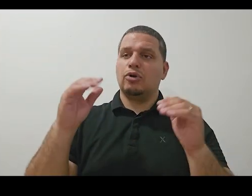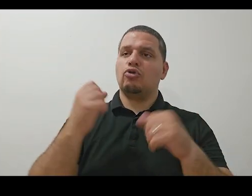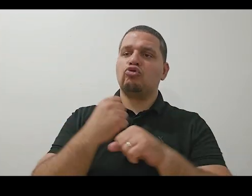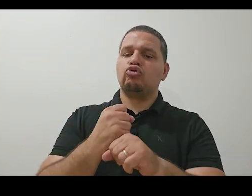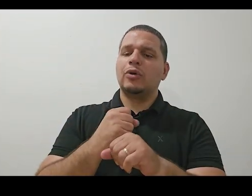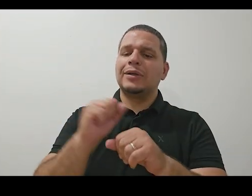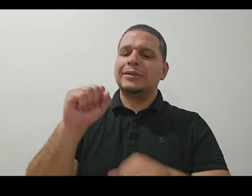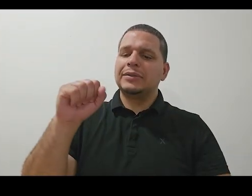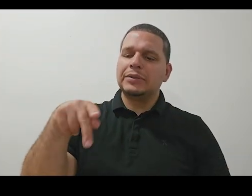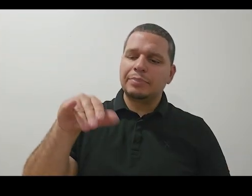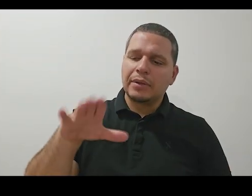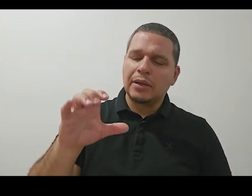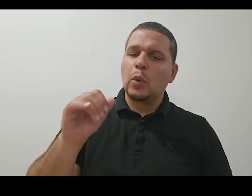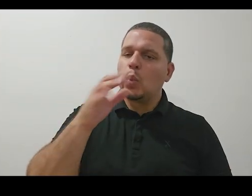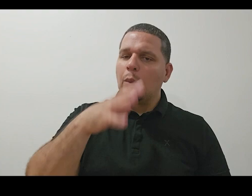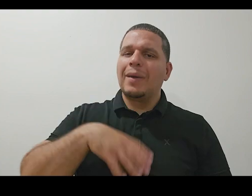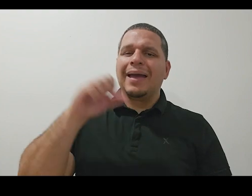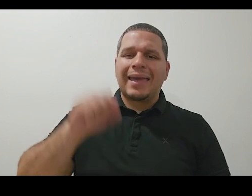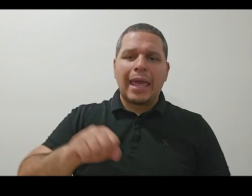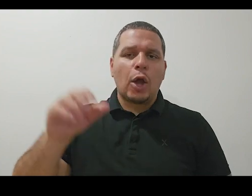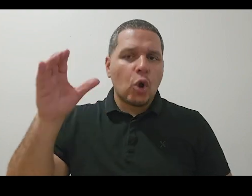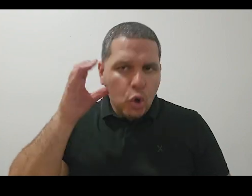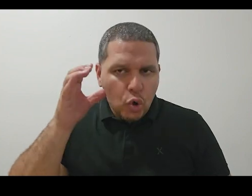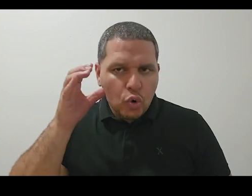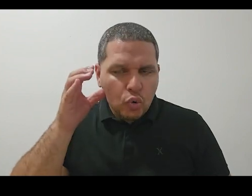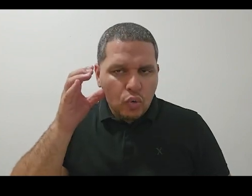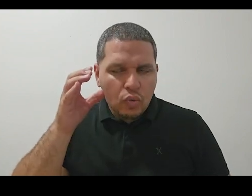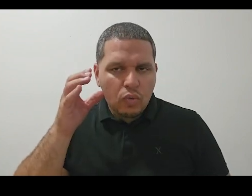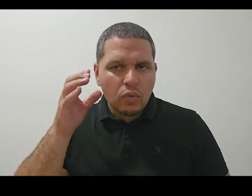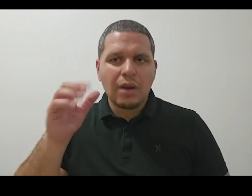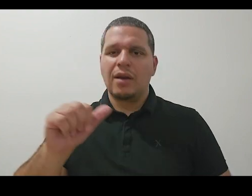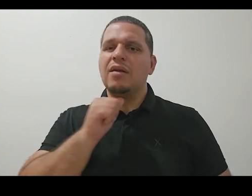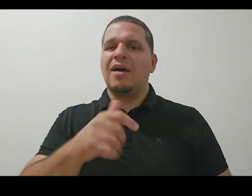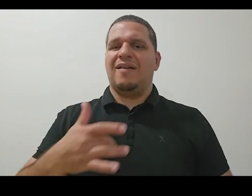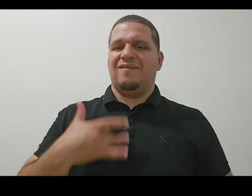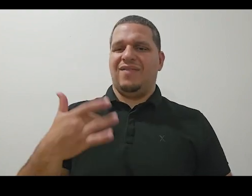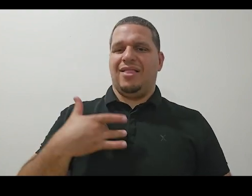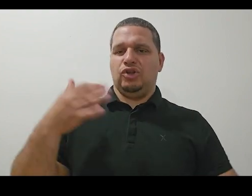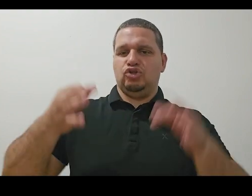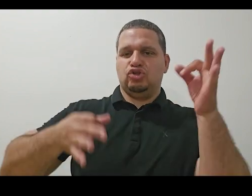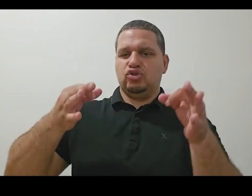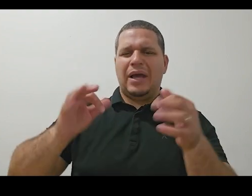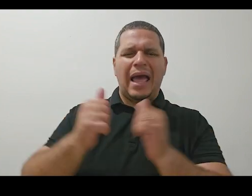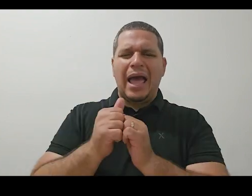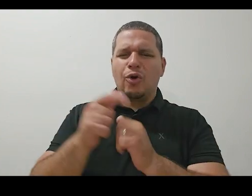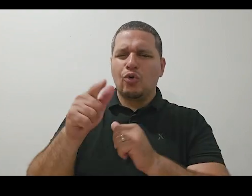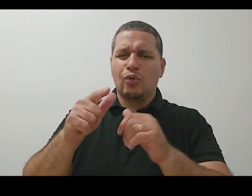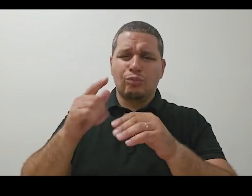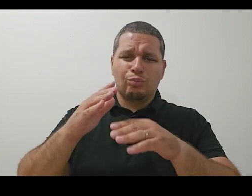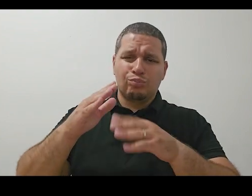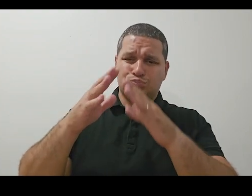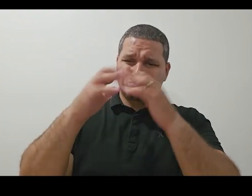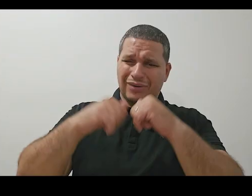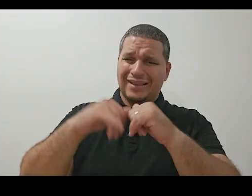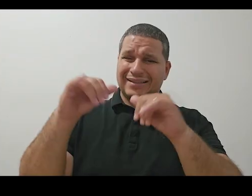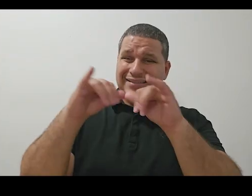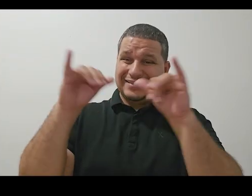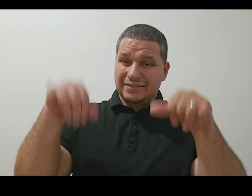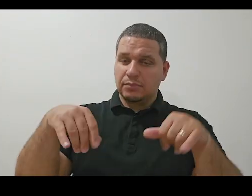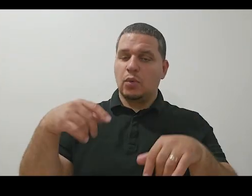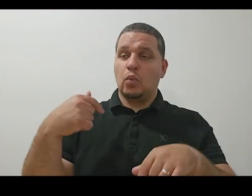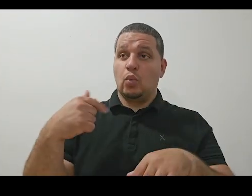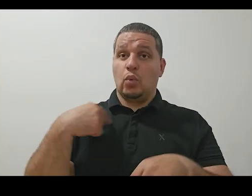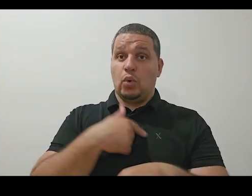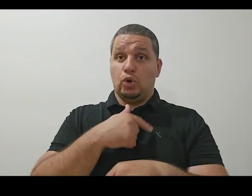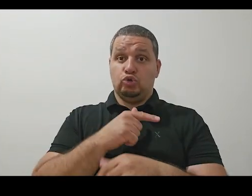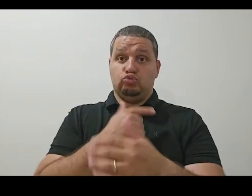space where Black women could be heard and not feel the judgment. This is how you break the stigma, is making sure that wherever we go, we